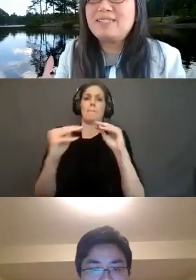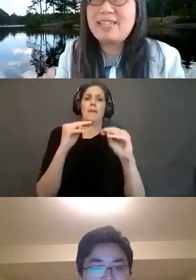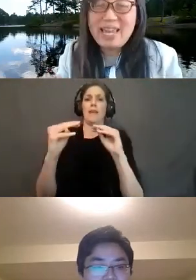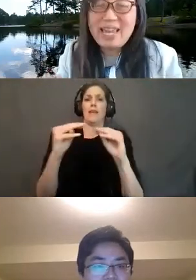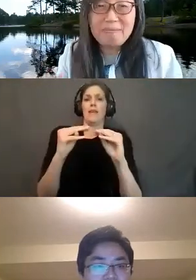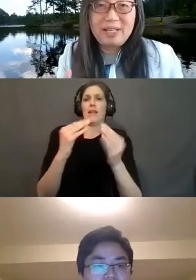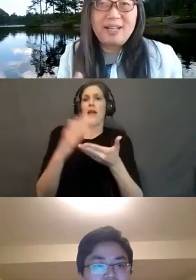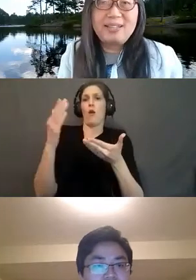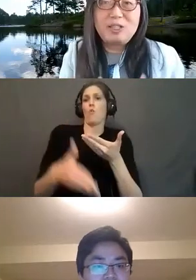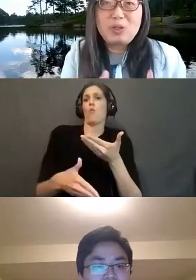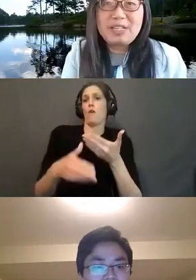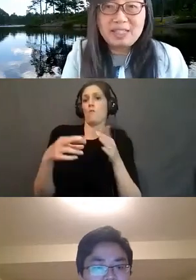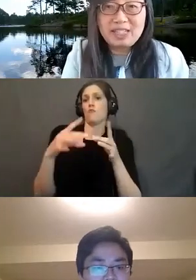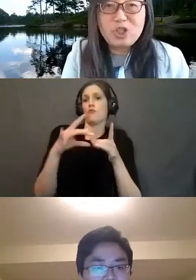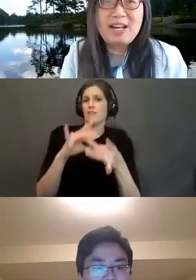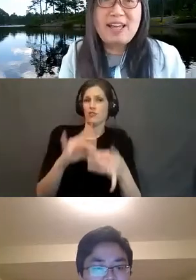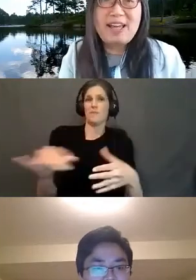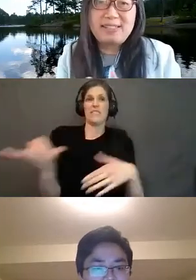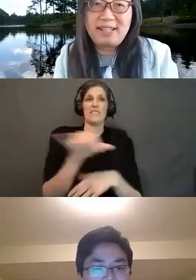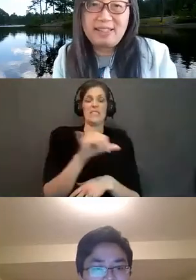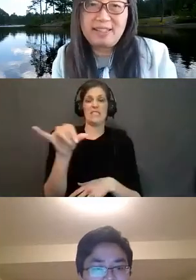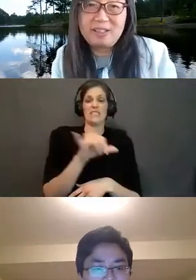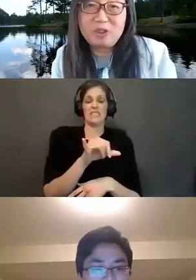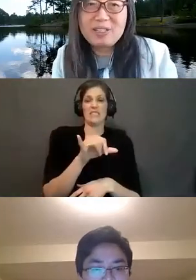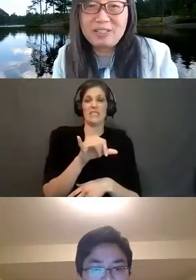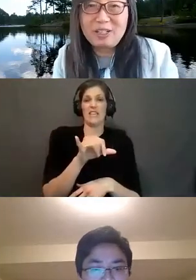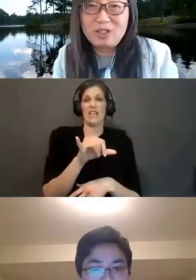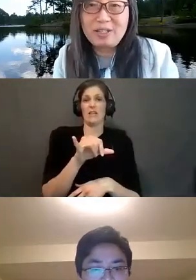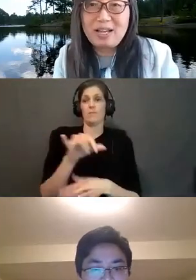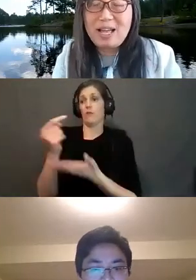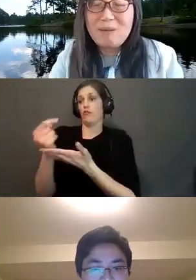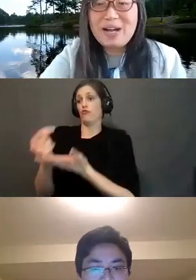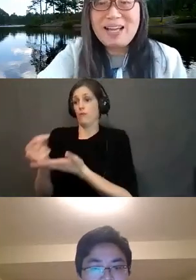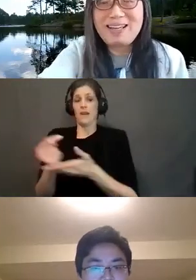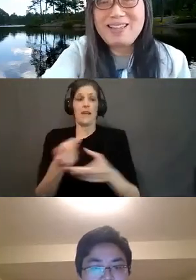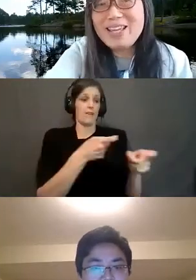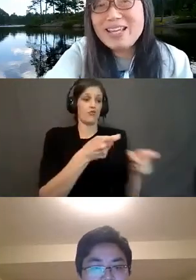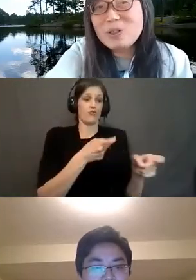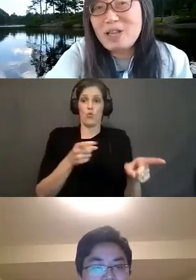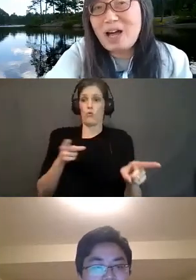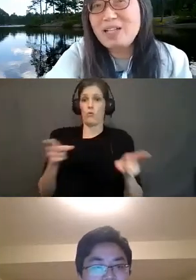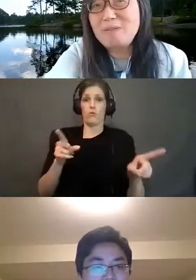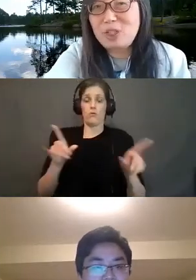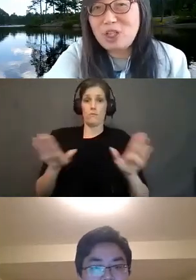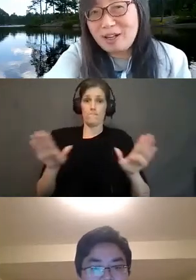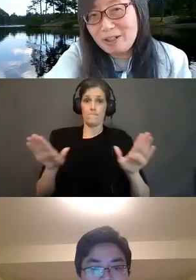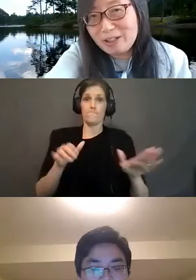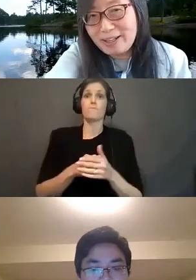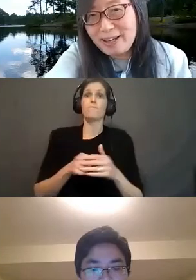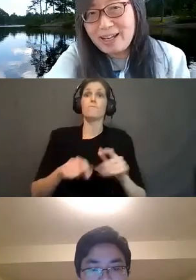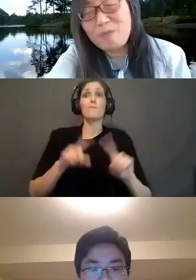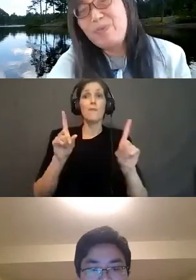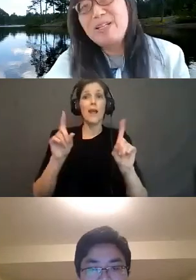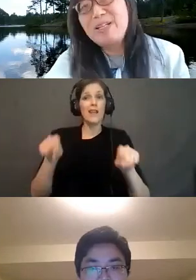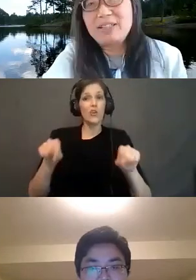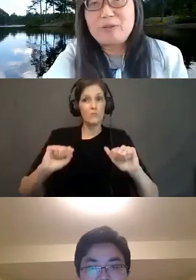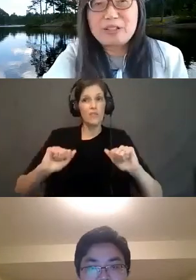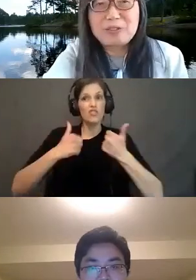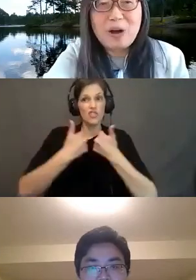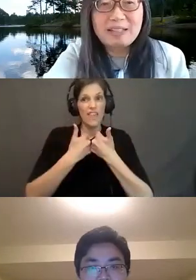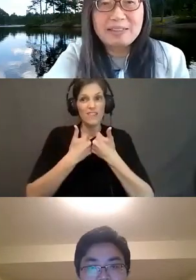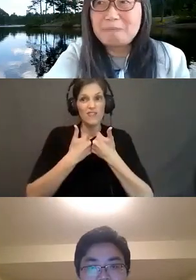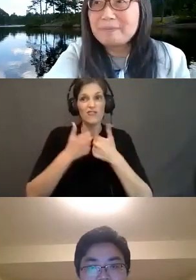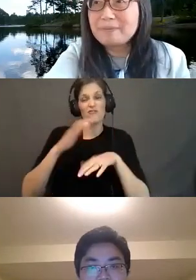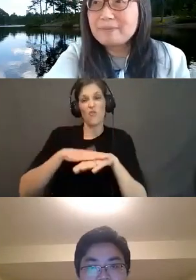be the same under the treated condition as under the control condition. But this could also be challenged on